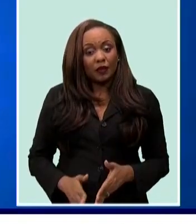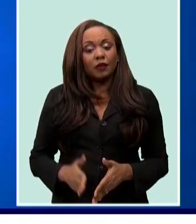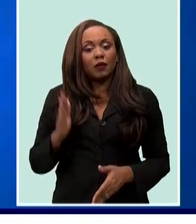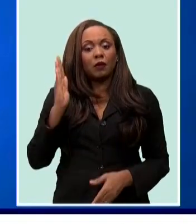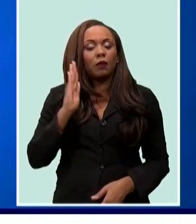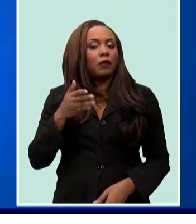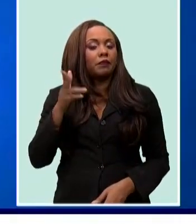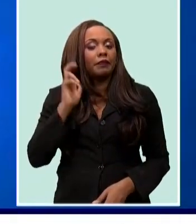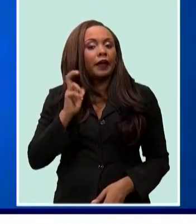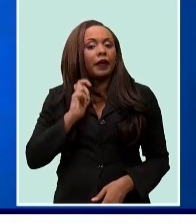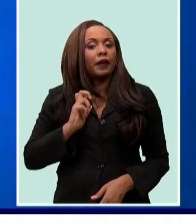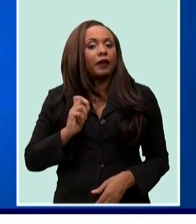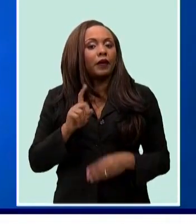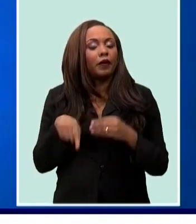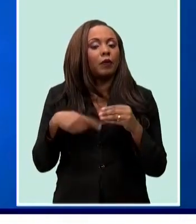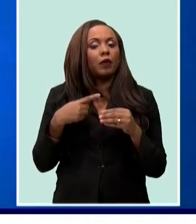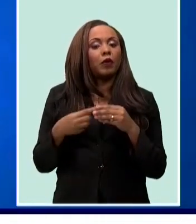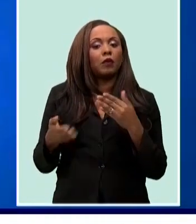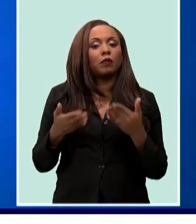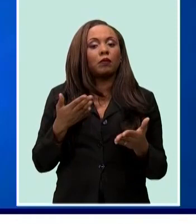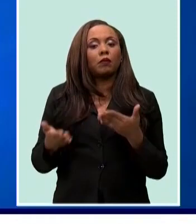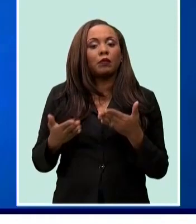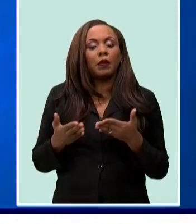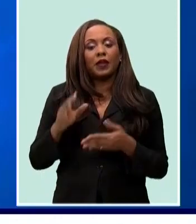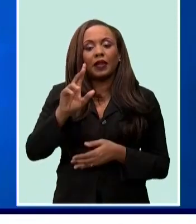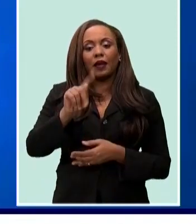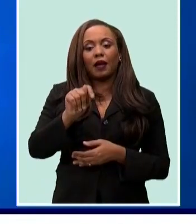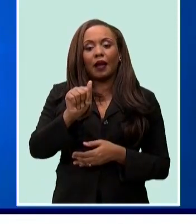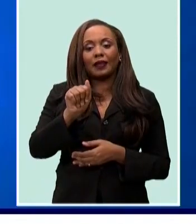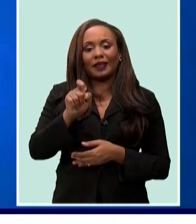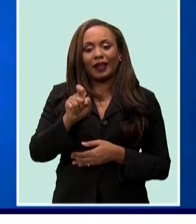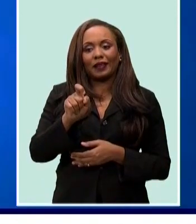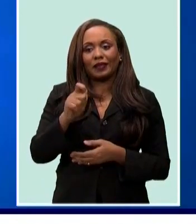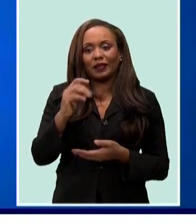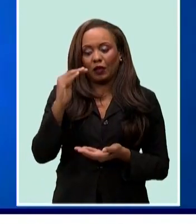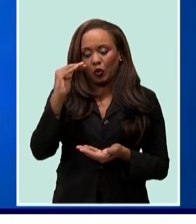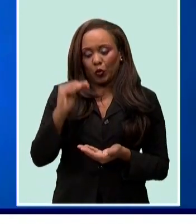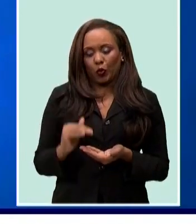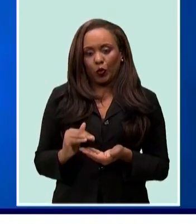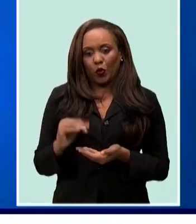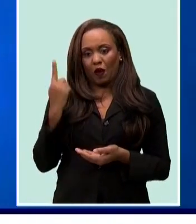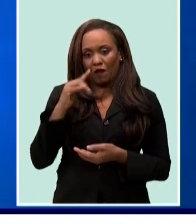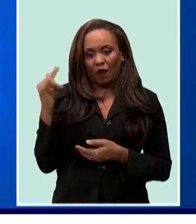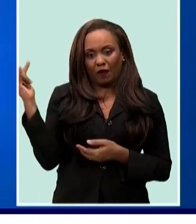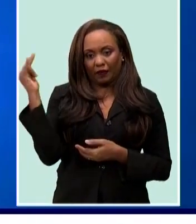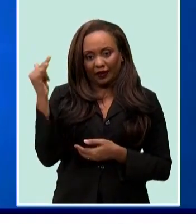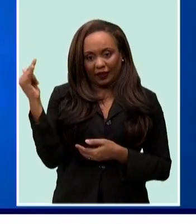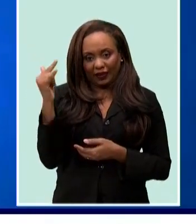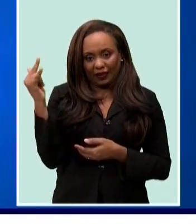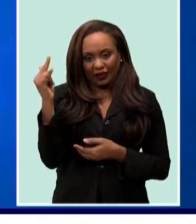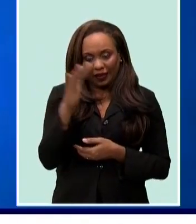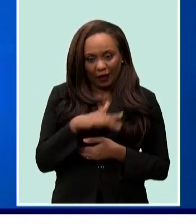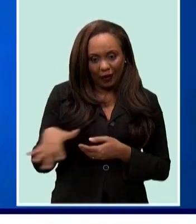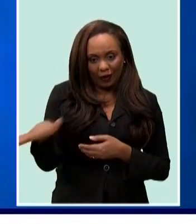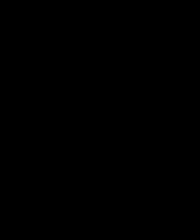about possibly reducing some of those taxes on air passages across the region.